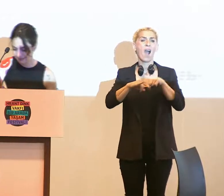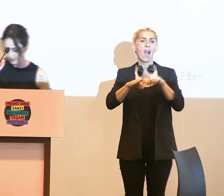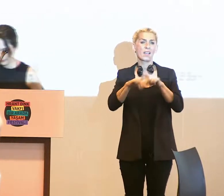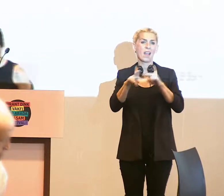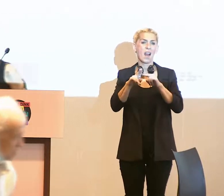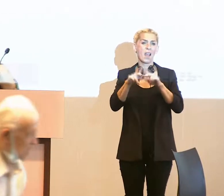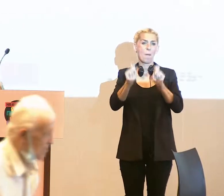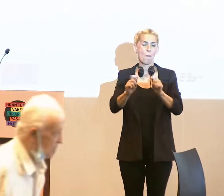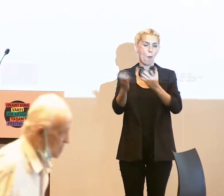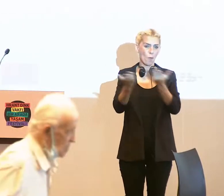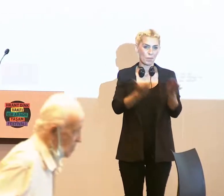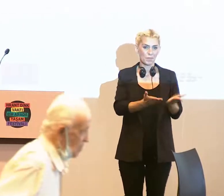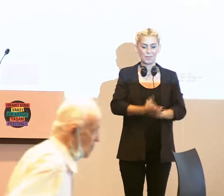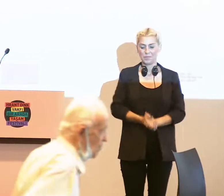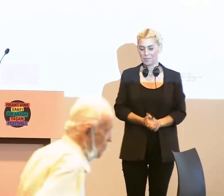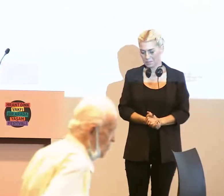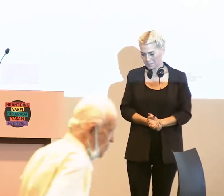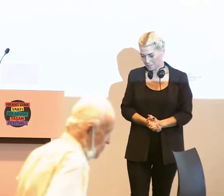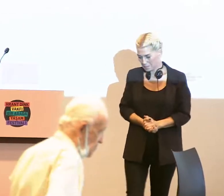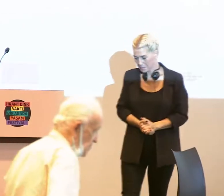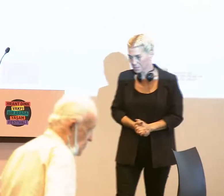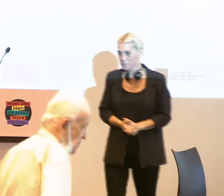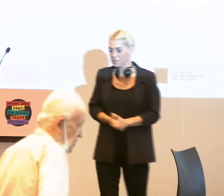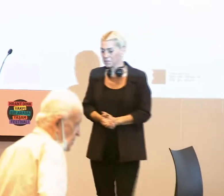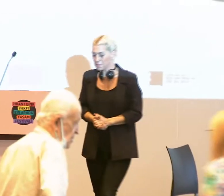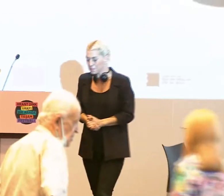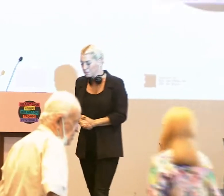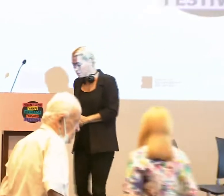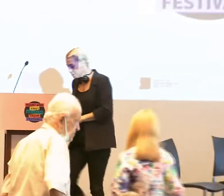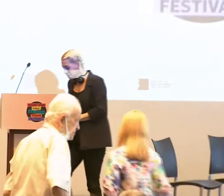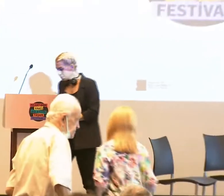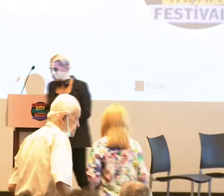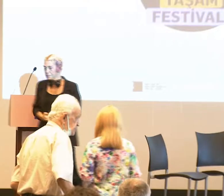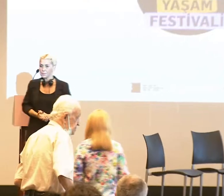moderated by hayat karakusa from haranting foundation